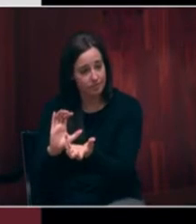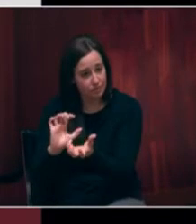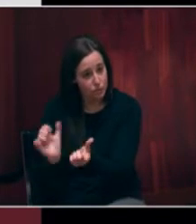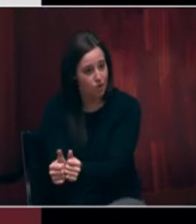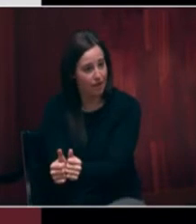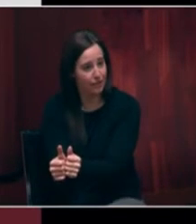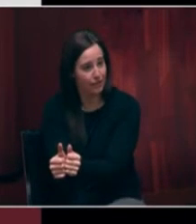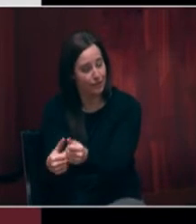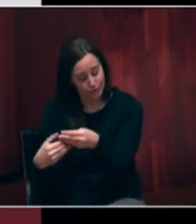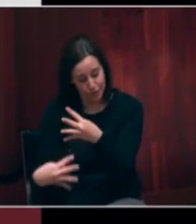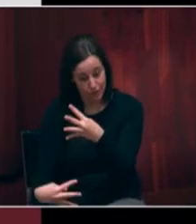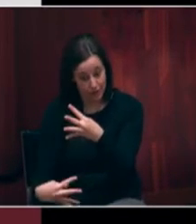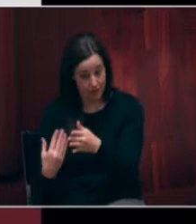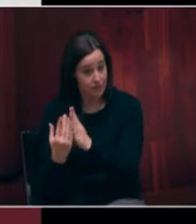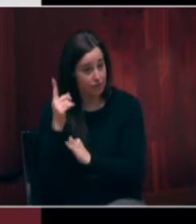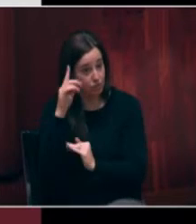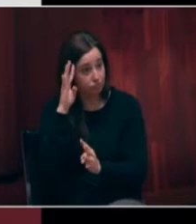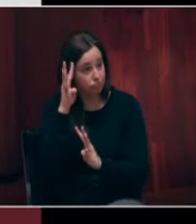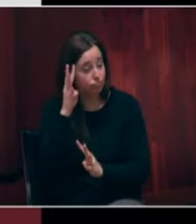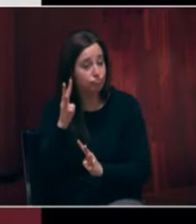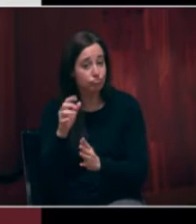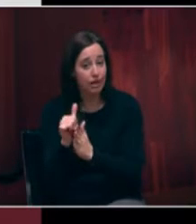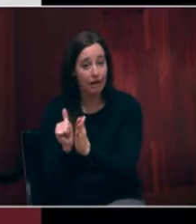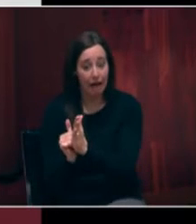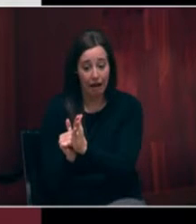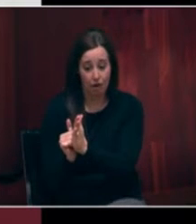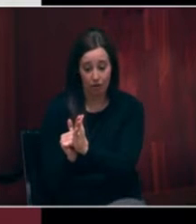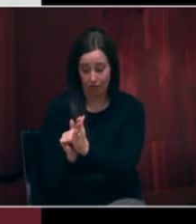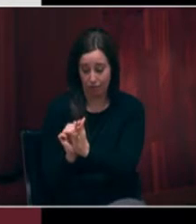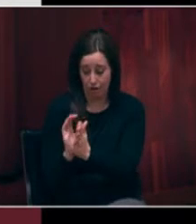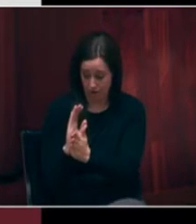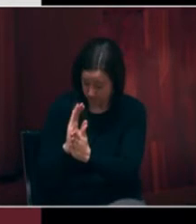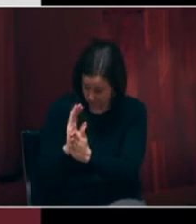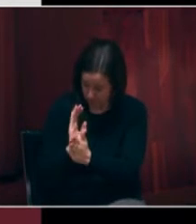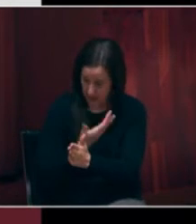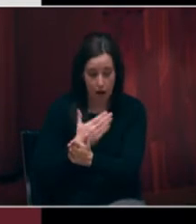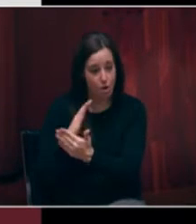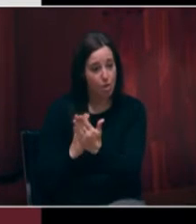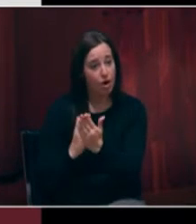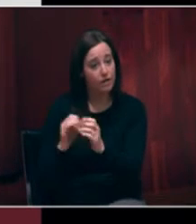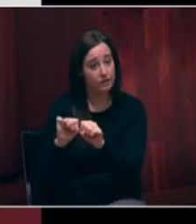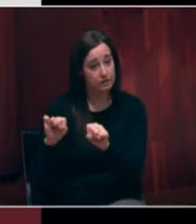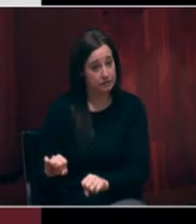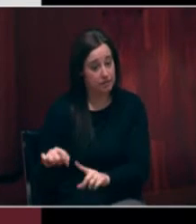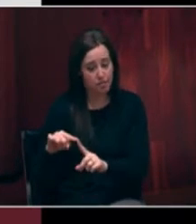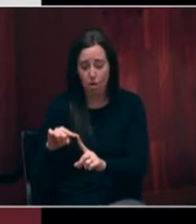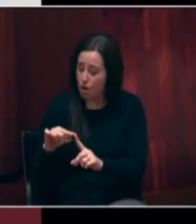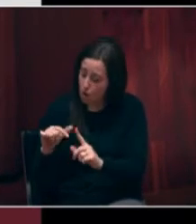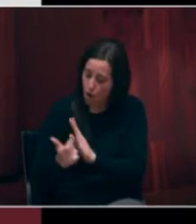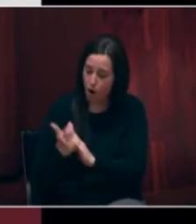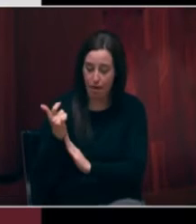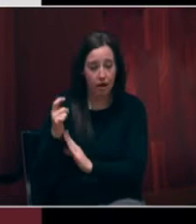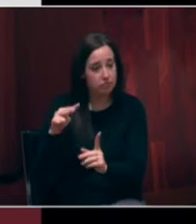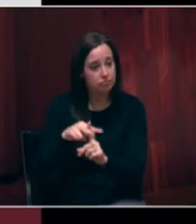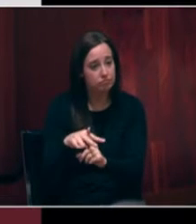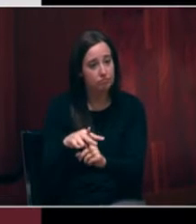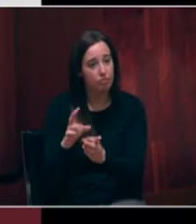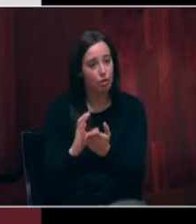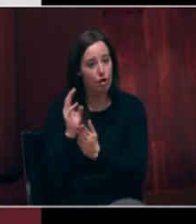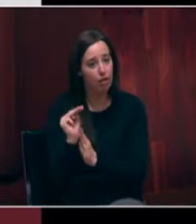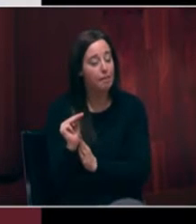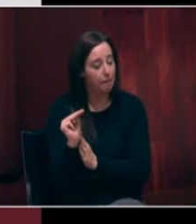creates an account in our part of the system, they're automatically going to be assigned that curriculum. If they never complete it, that's fine, doesn't